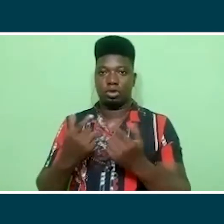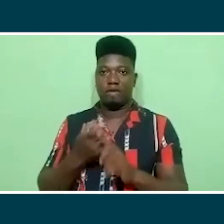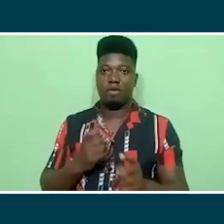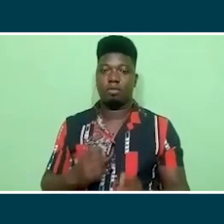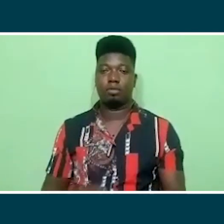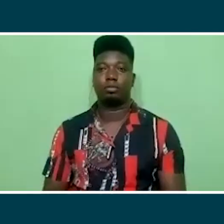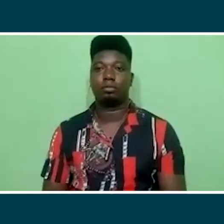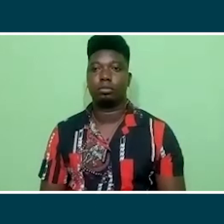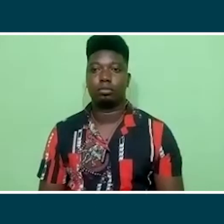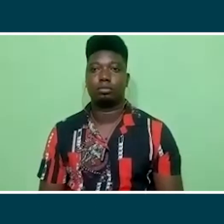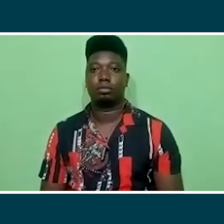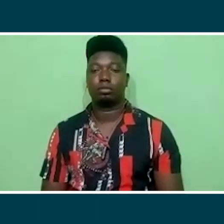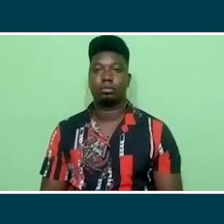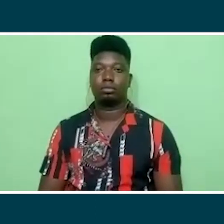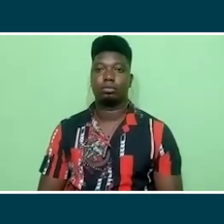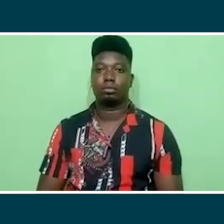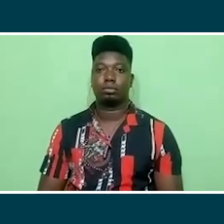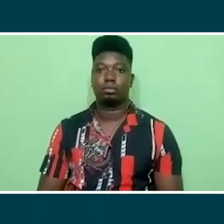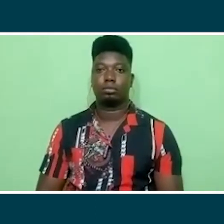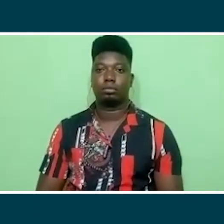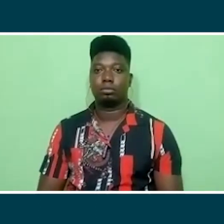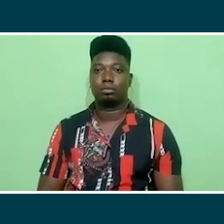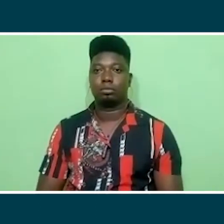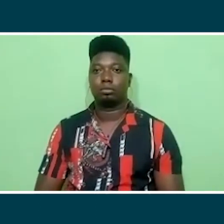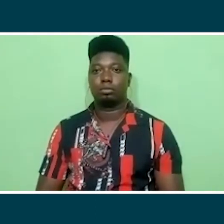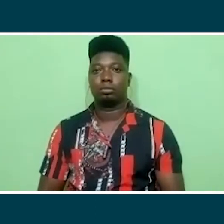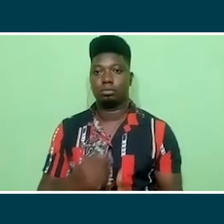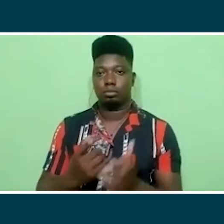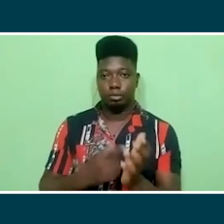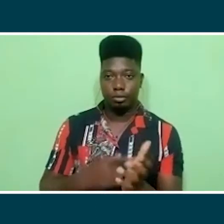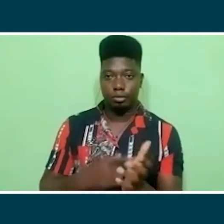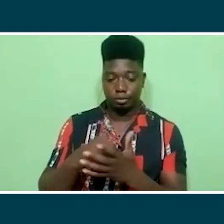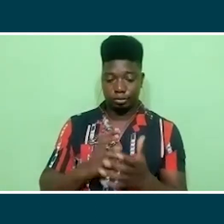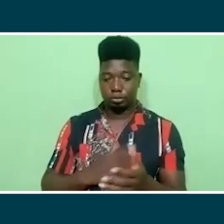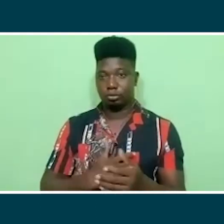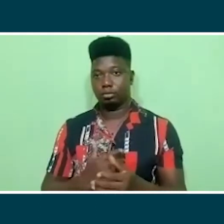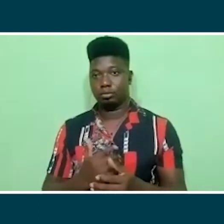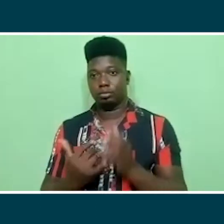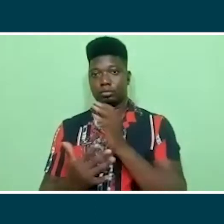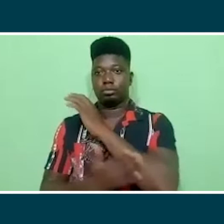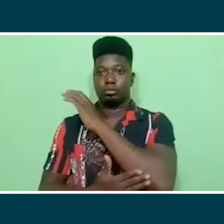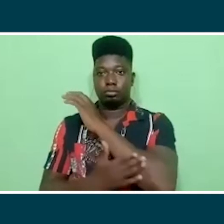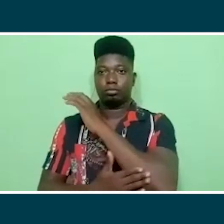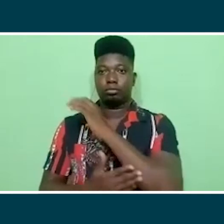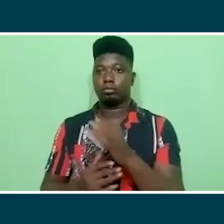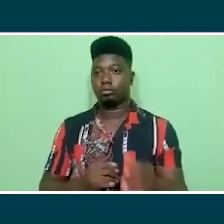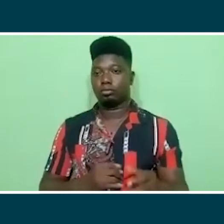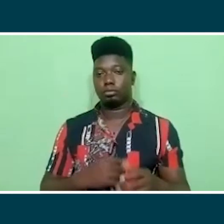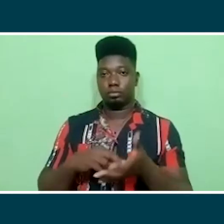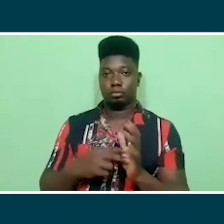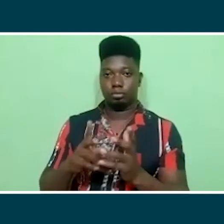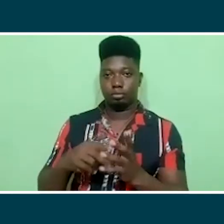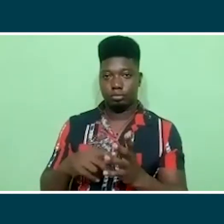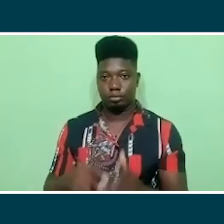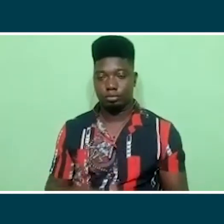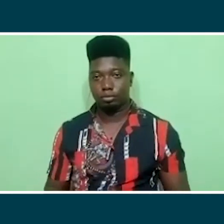look at the bride price, you know, sometimes in our country, young men are really being charged a lot of money when they want to marry.